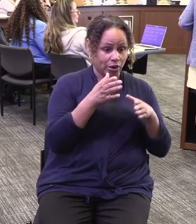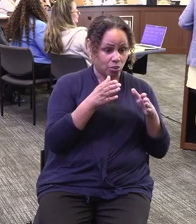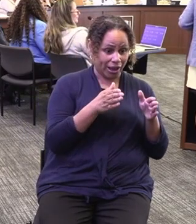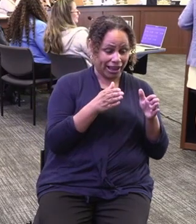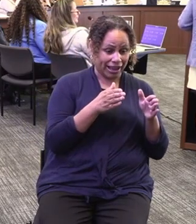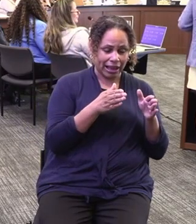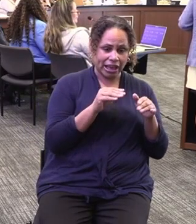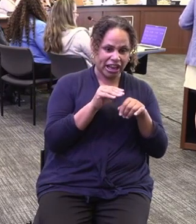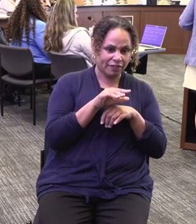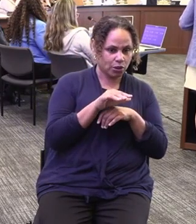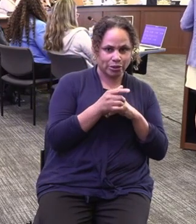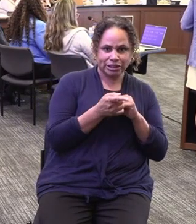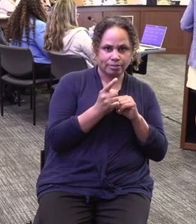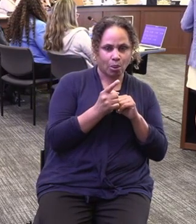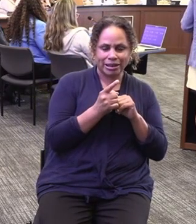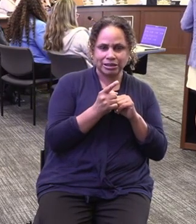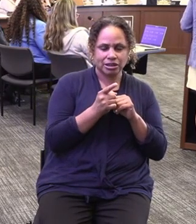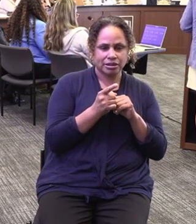enrollment.